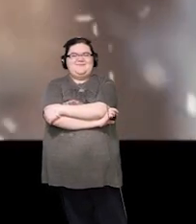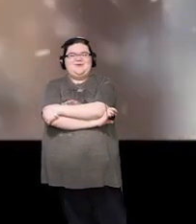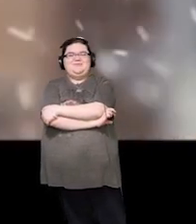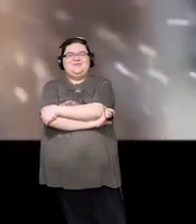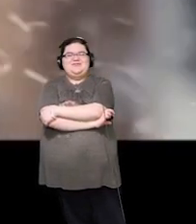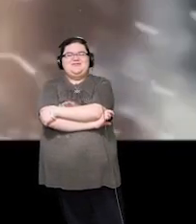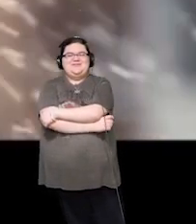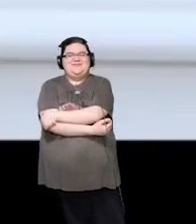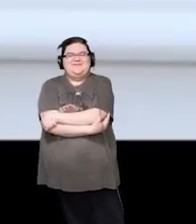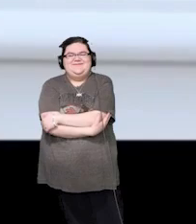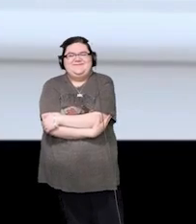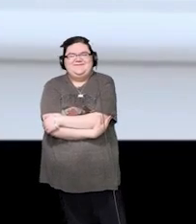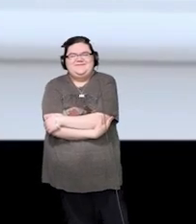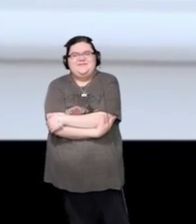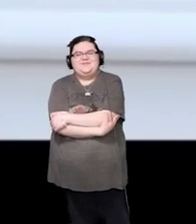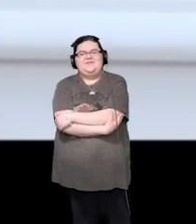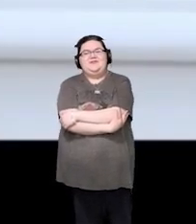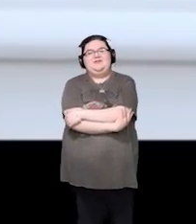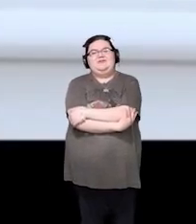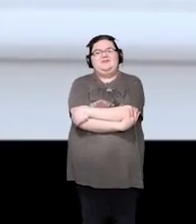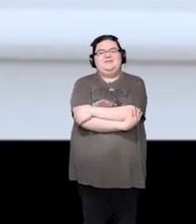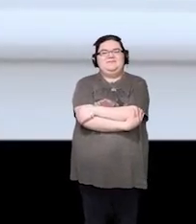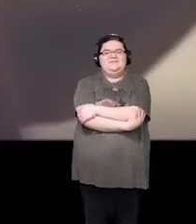Aww. You get a puppy. Aww.